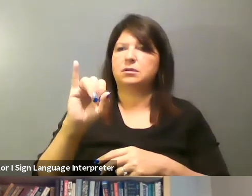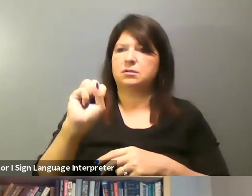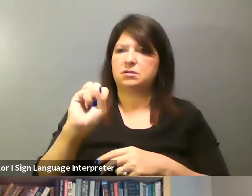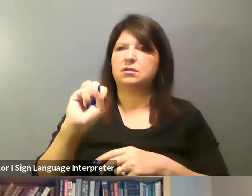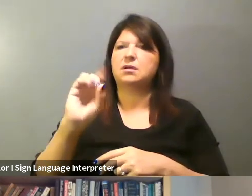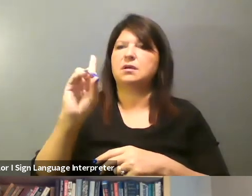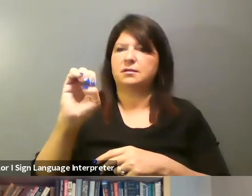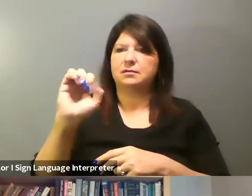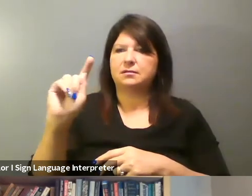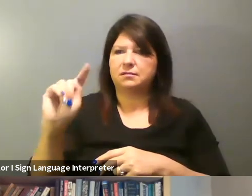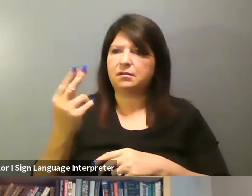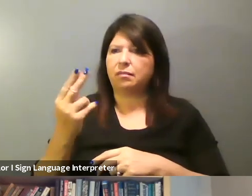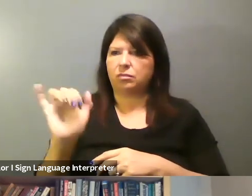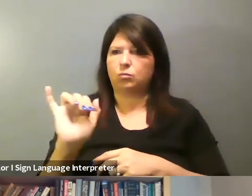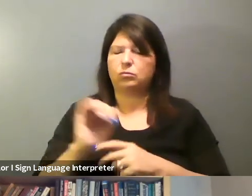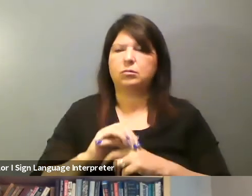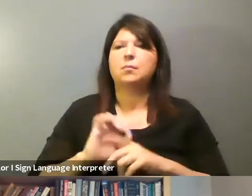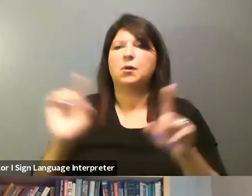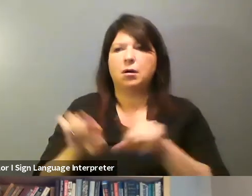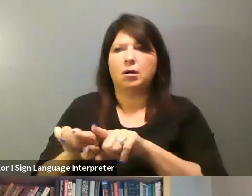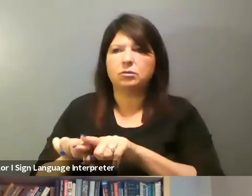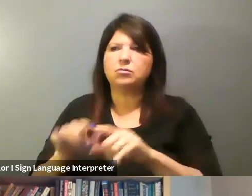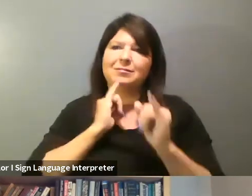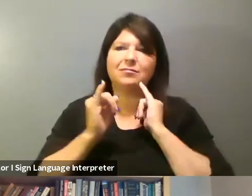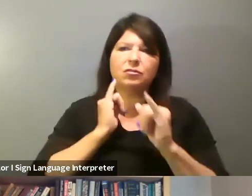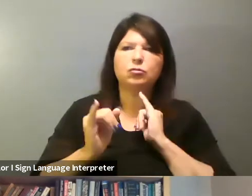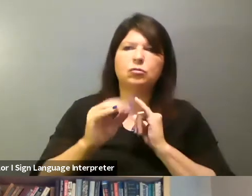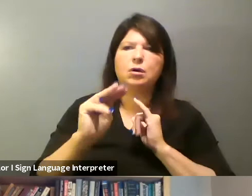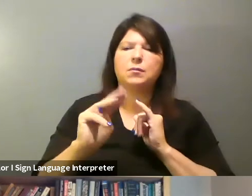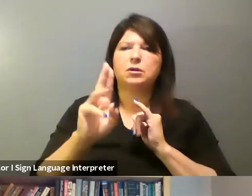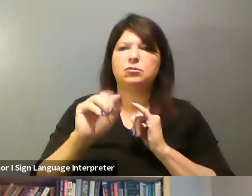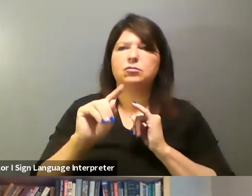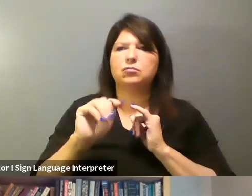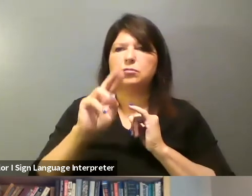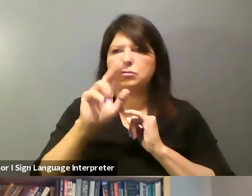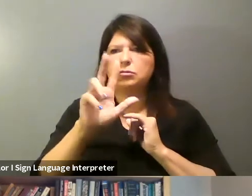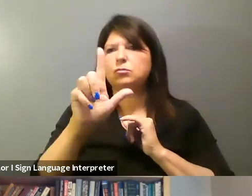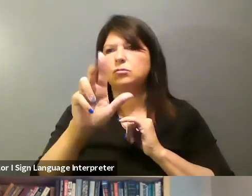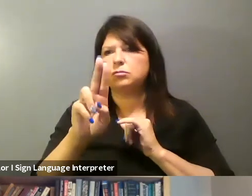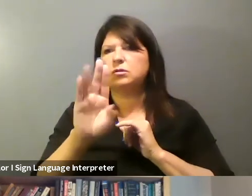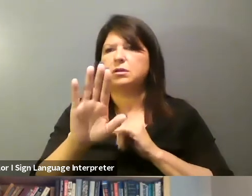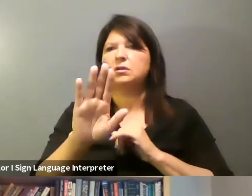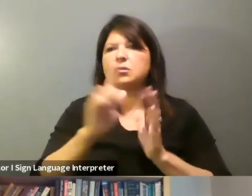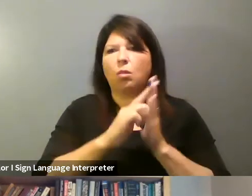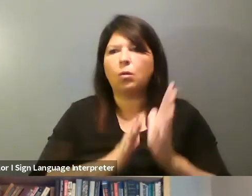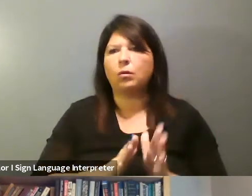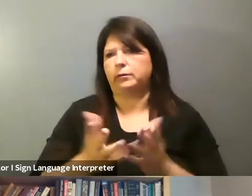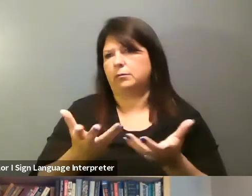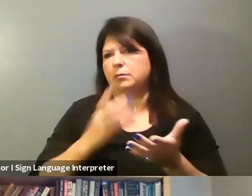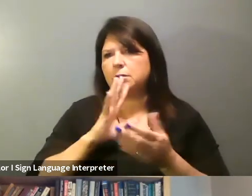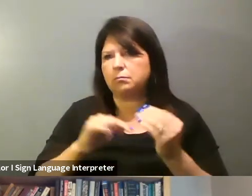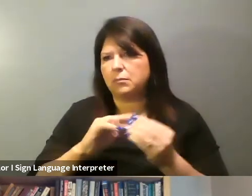Mutulu's current lawyer, working on his parole case and for a compassionate release. And we interviewed some other people, but also